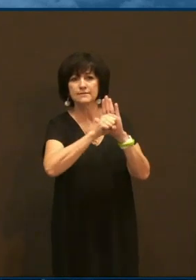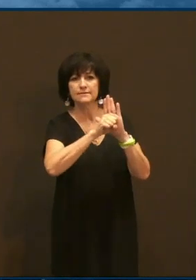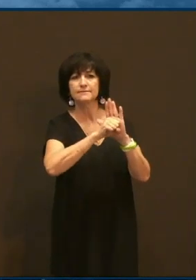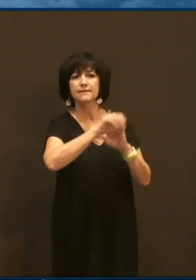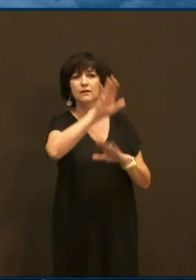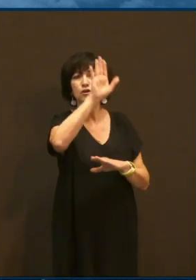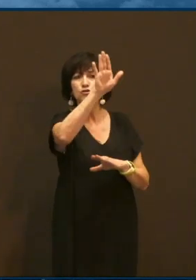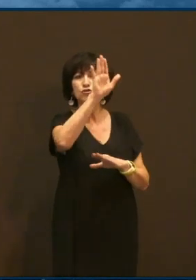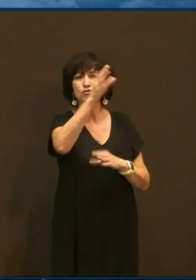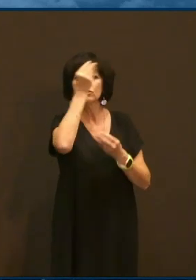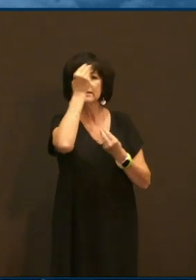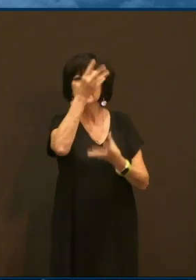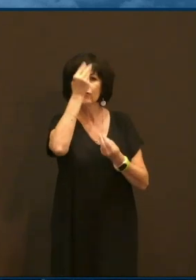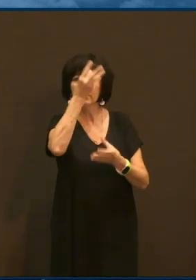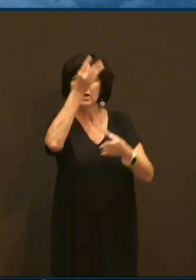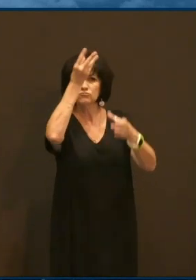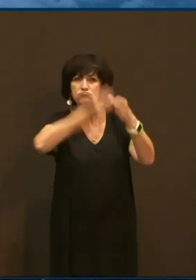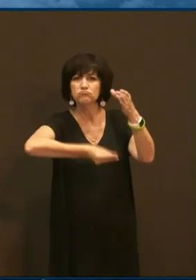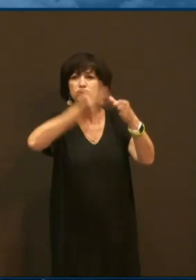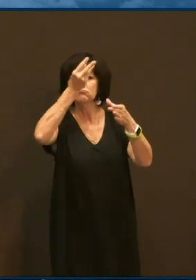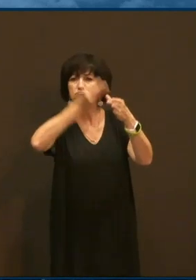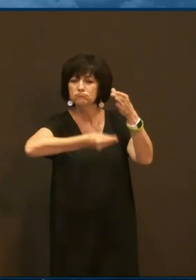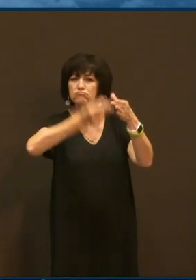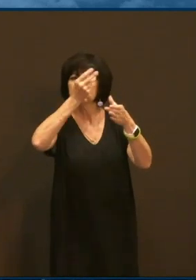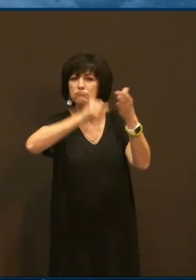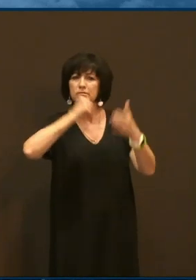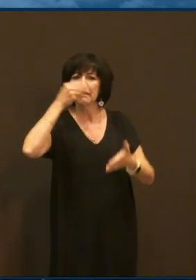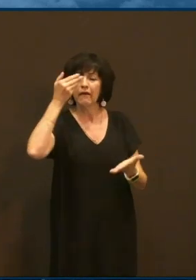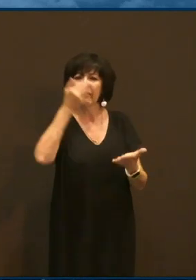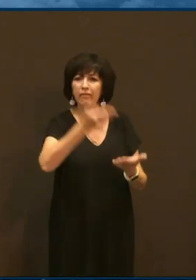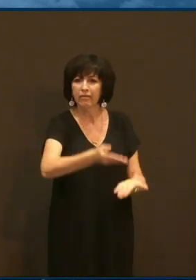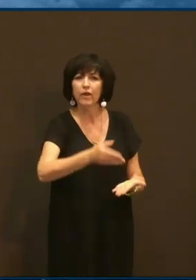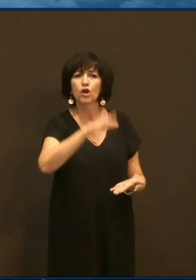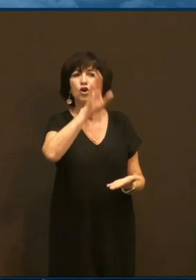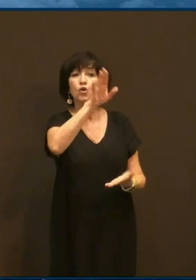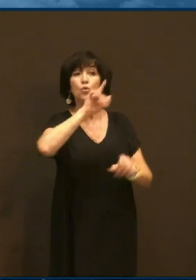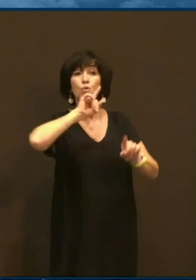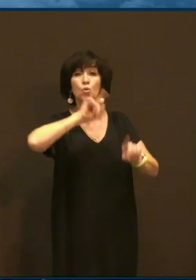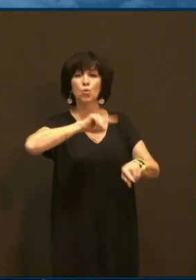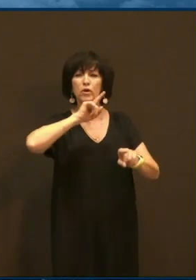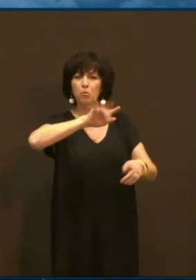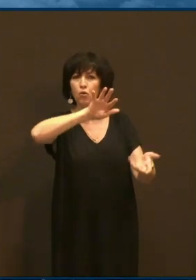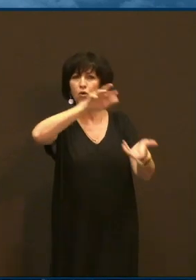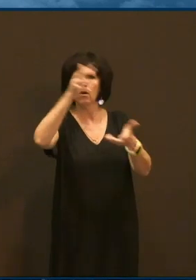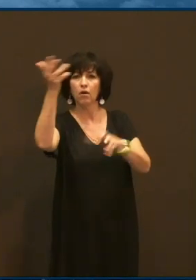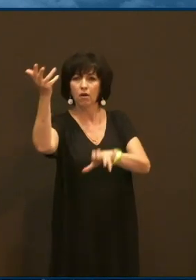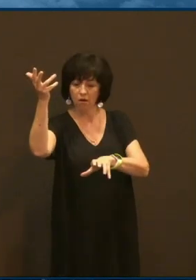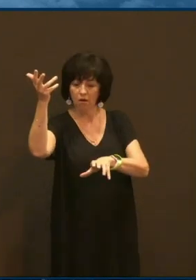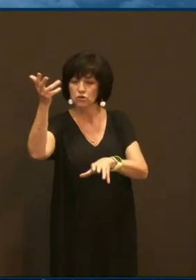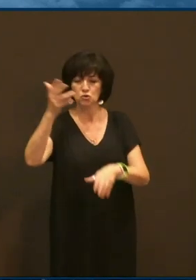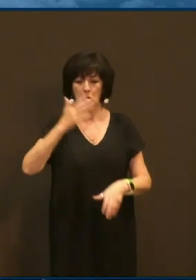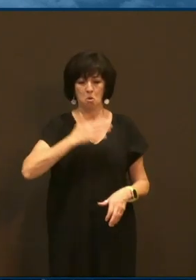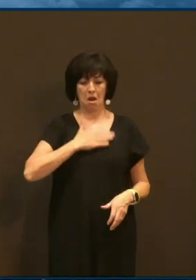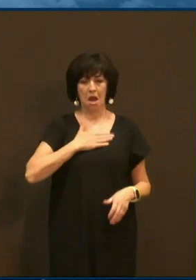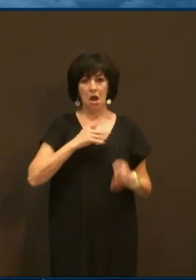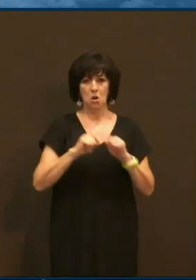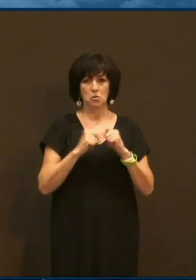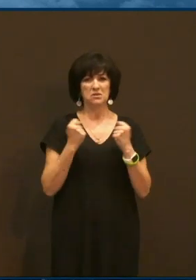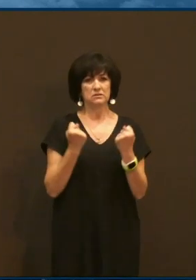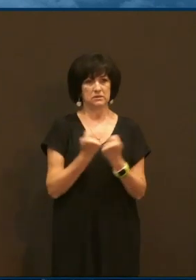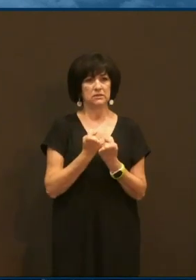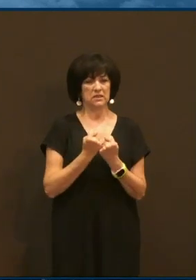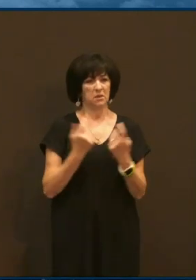some information where cases or deaths weren't being reported to them. So our team took a look at